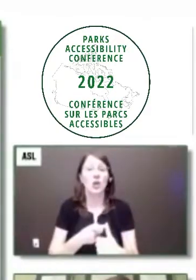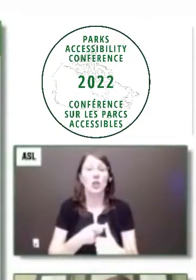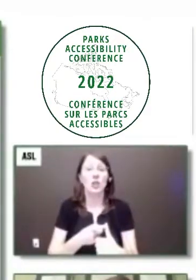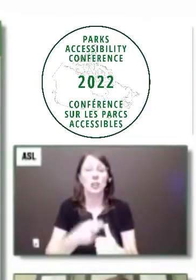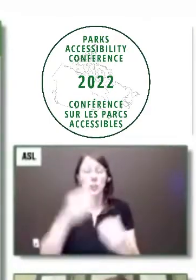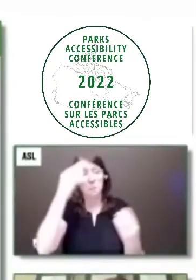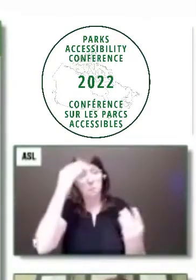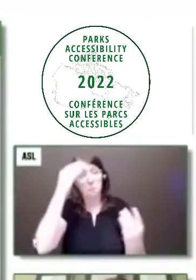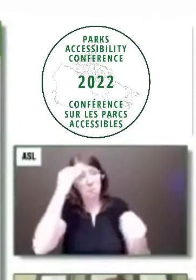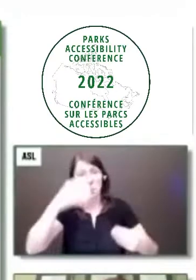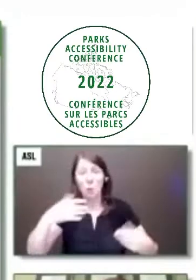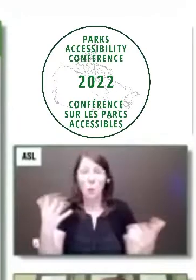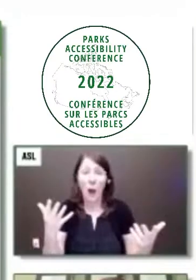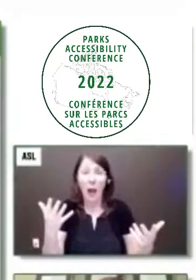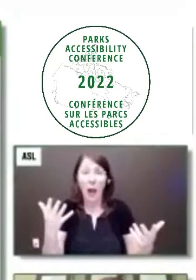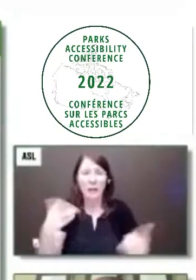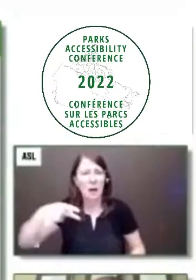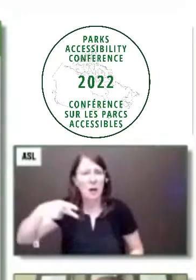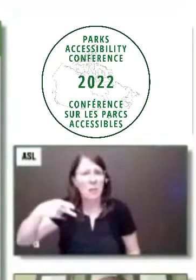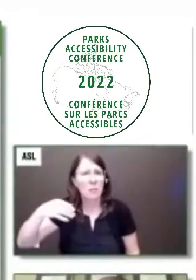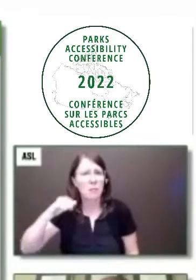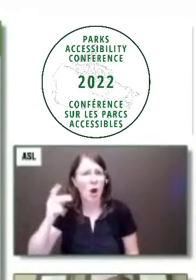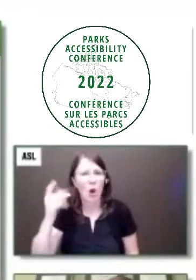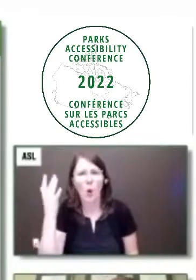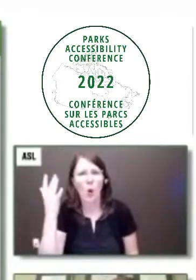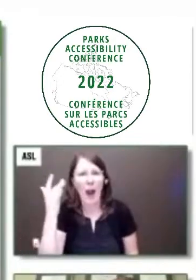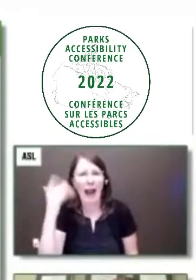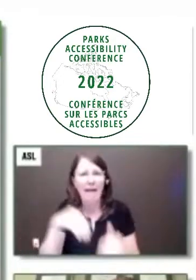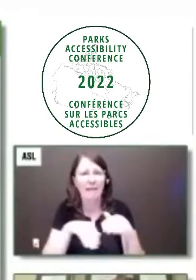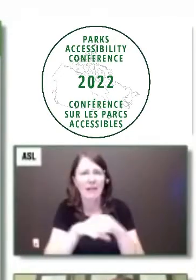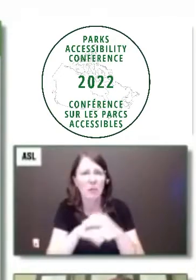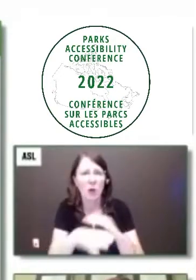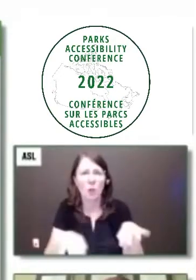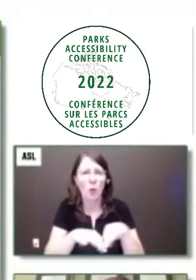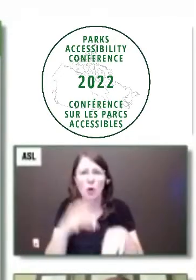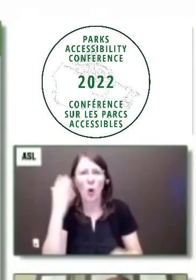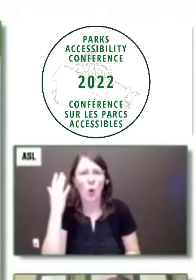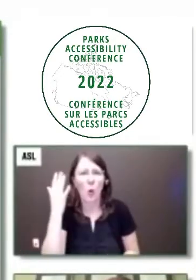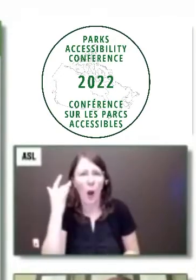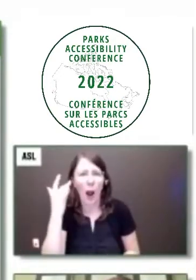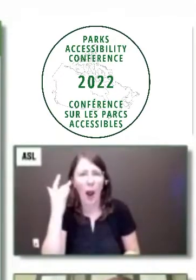be accessible? And here we have a slide that has a picture of a